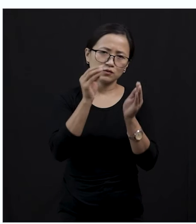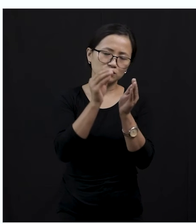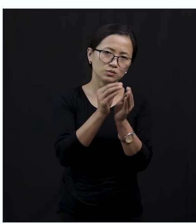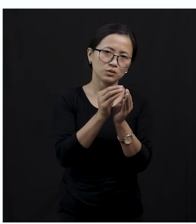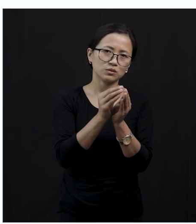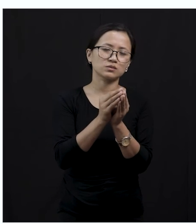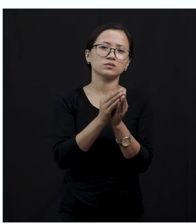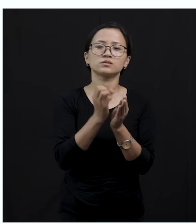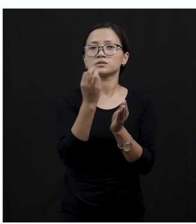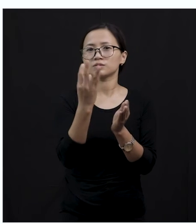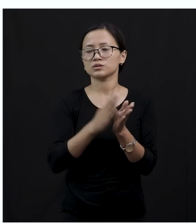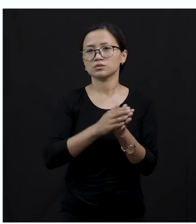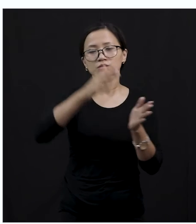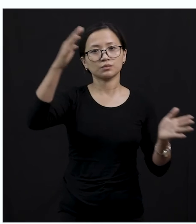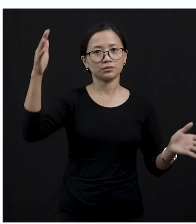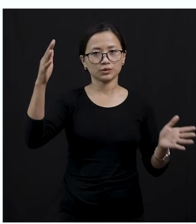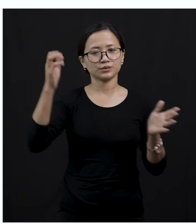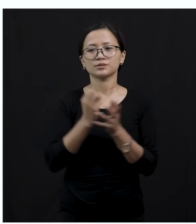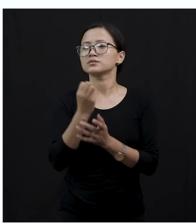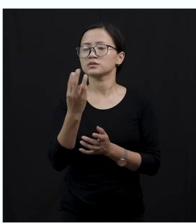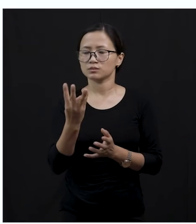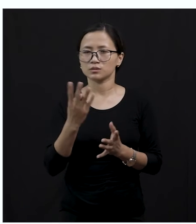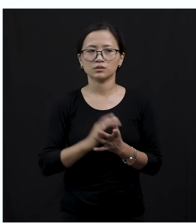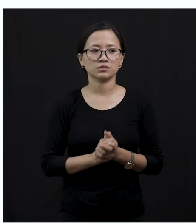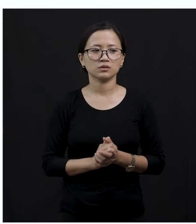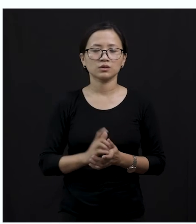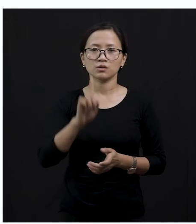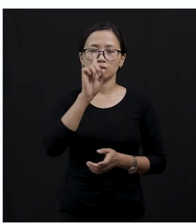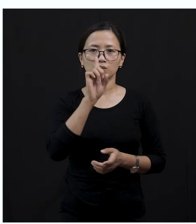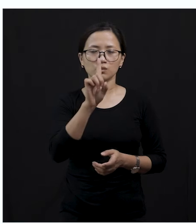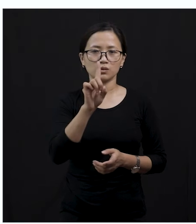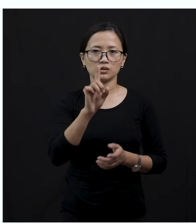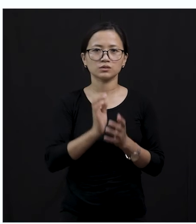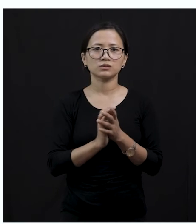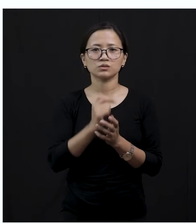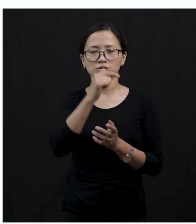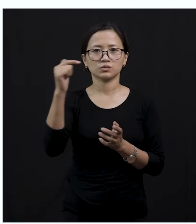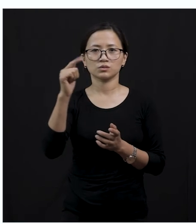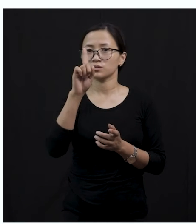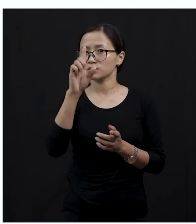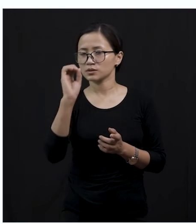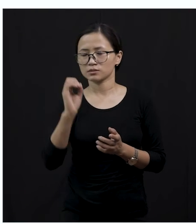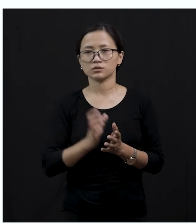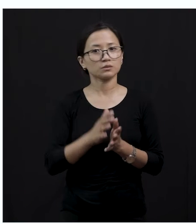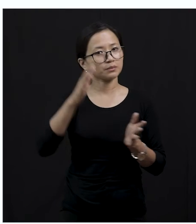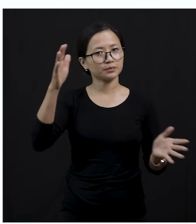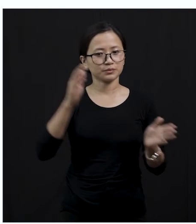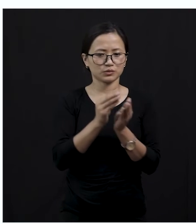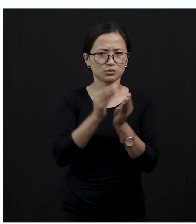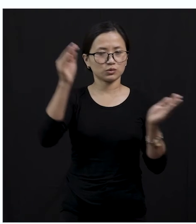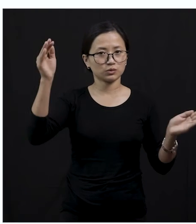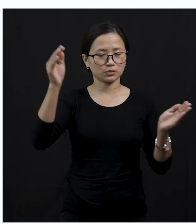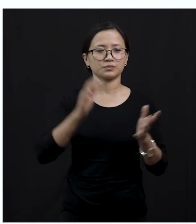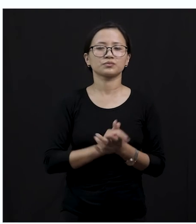small number to bigger number. That is, here in this example, from 1 to 10.